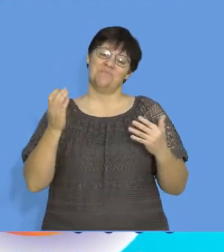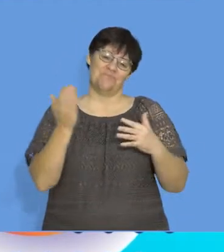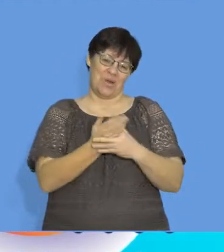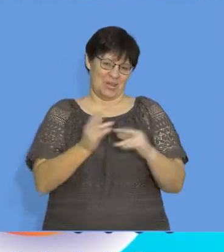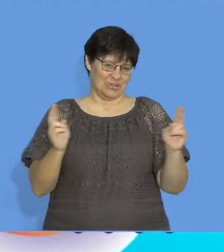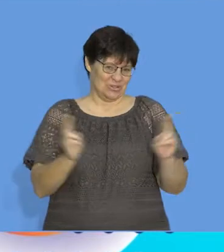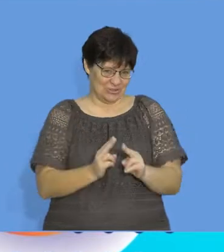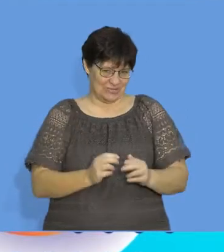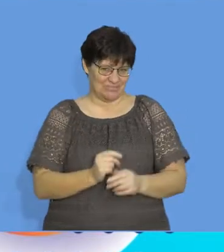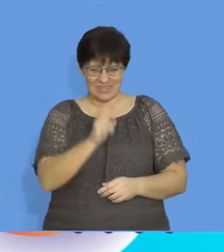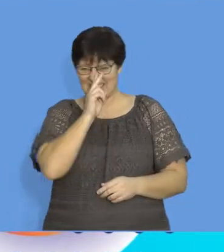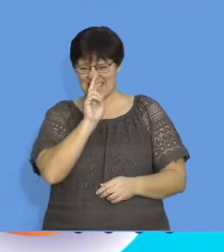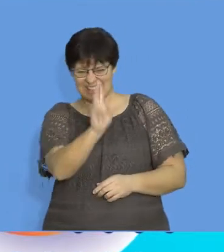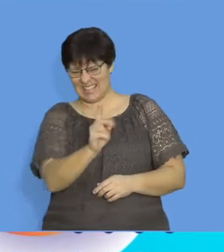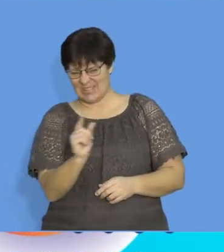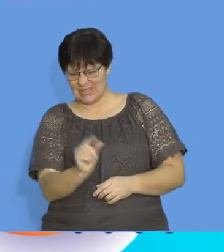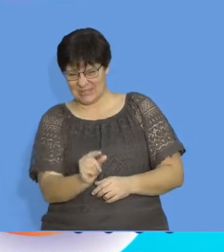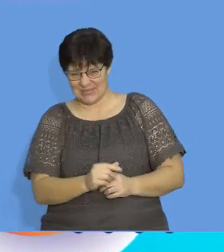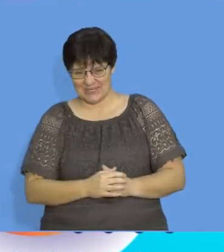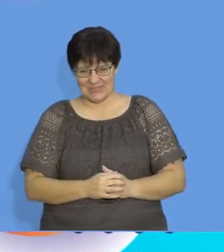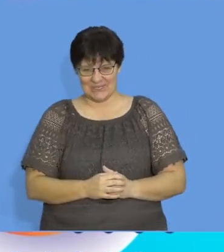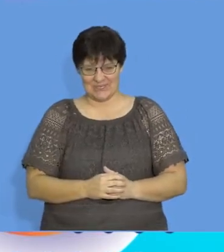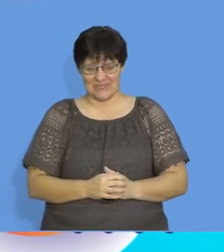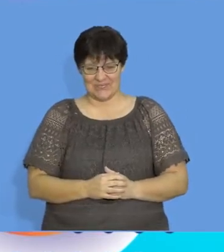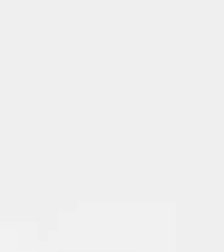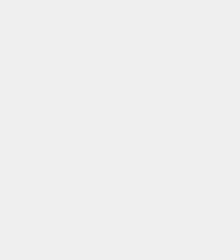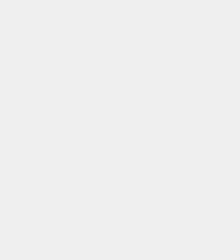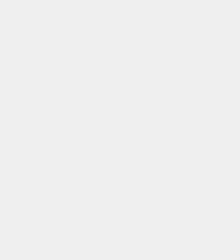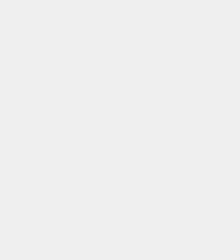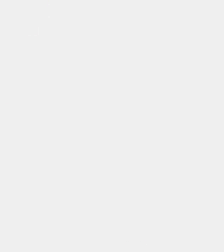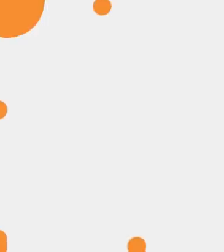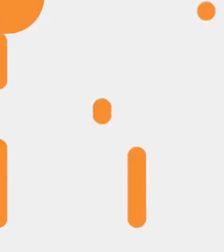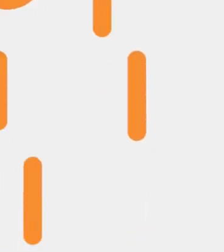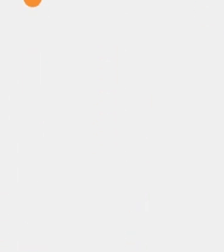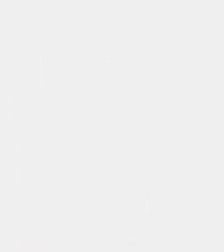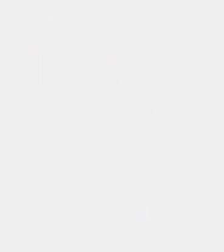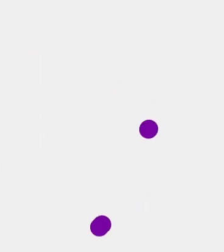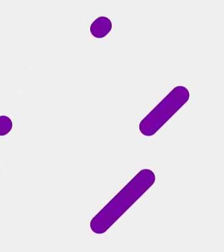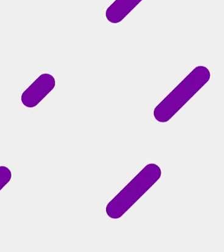time for a short break, and I'll see you in a couple of minutes.